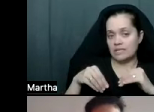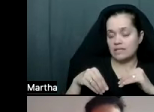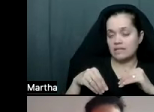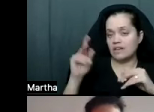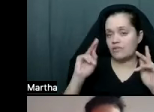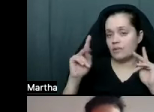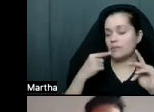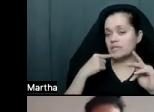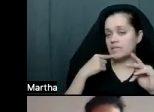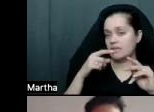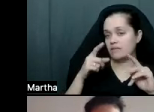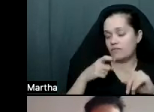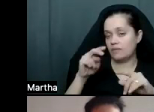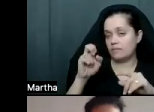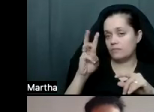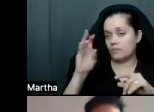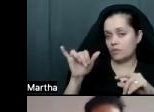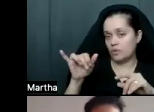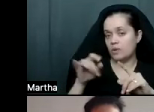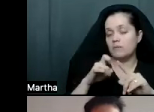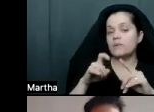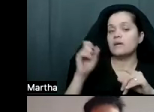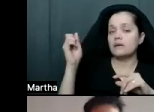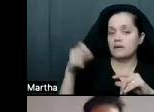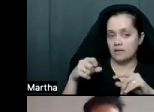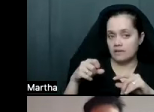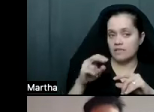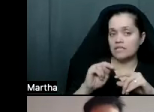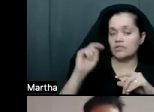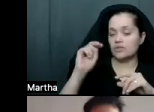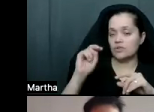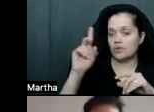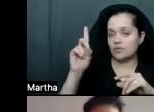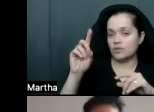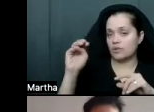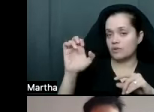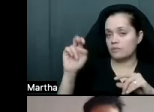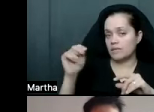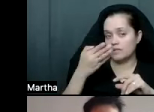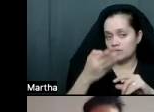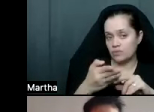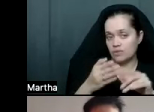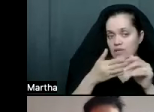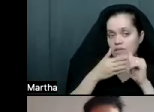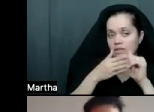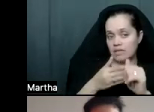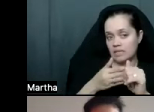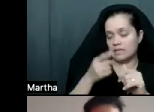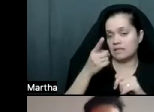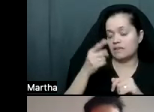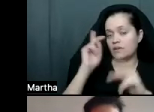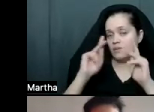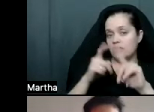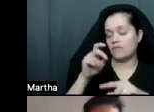people saying of Norwegian ancestry, but definitely it's North Dakota and Minnesota who are leading the way in people